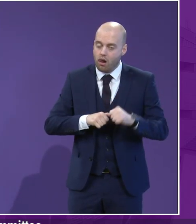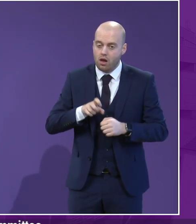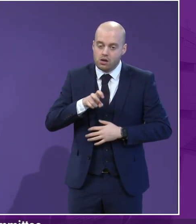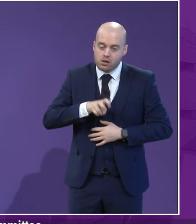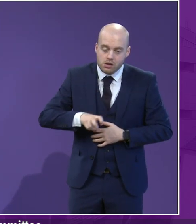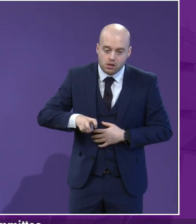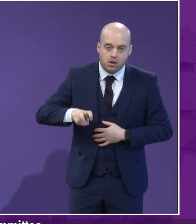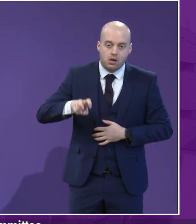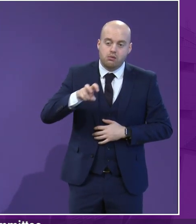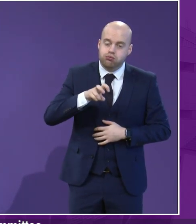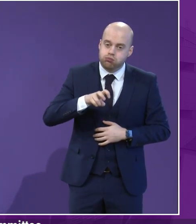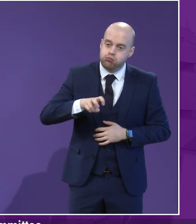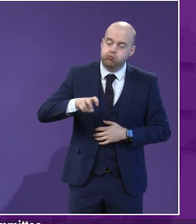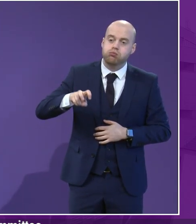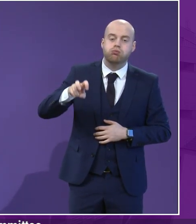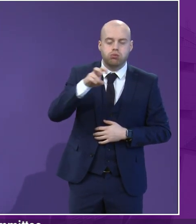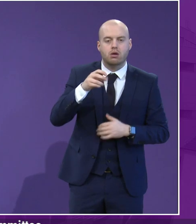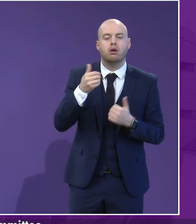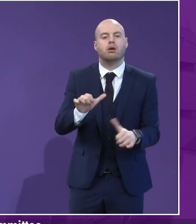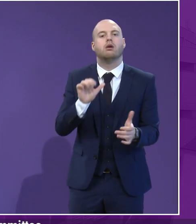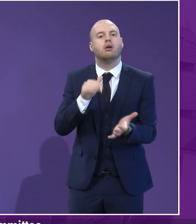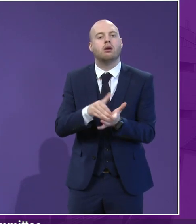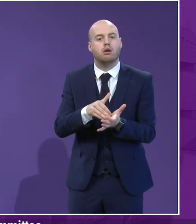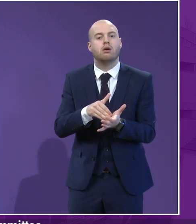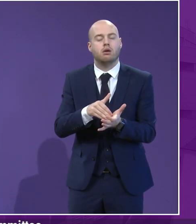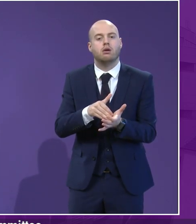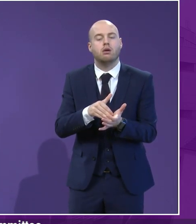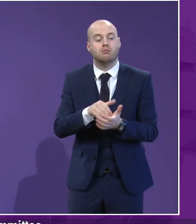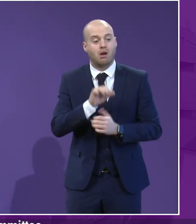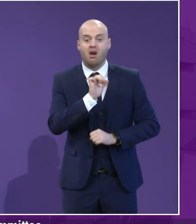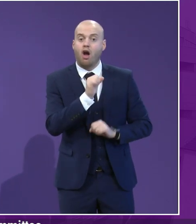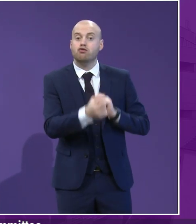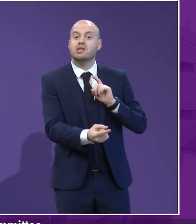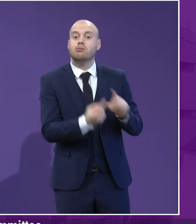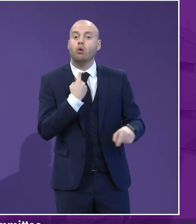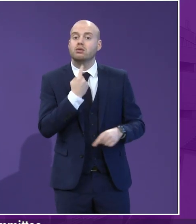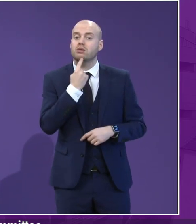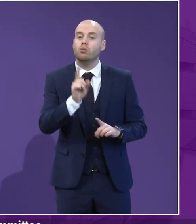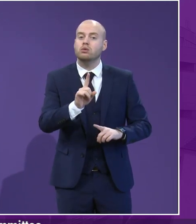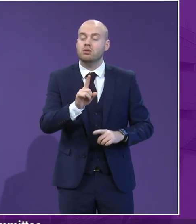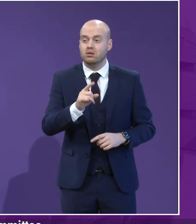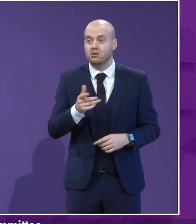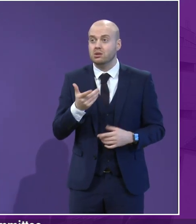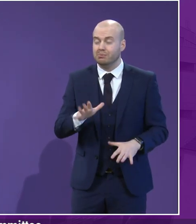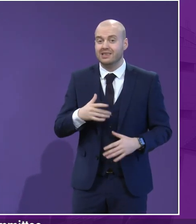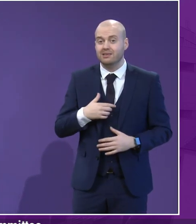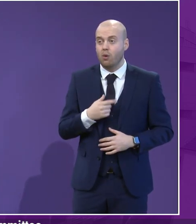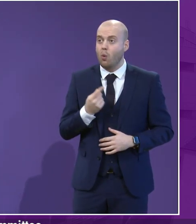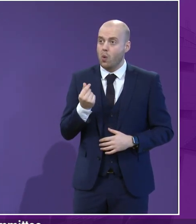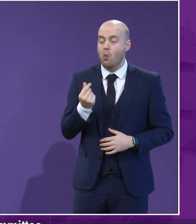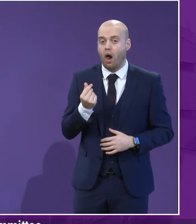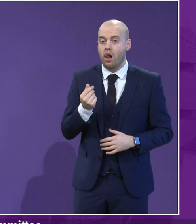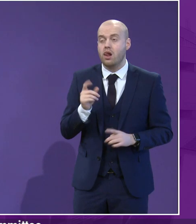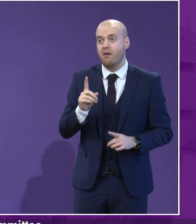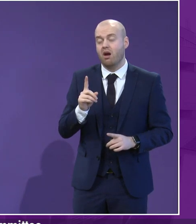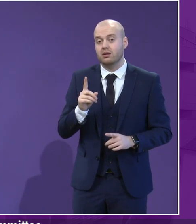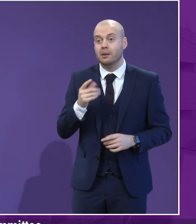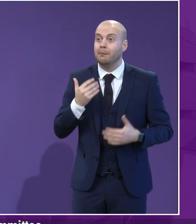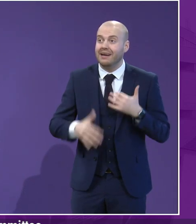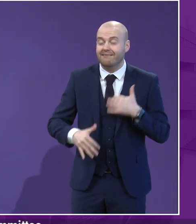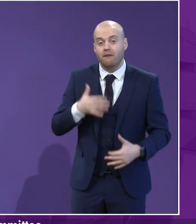One day she came to see me. I didn't know she was coming. I was in a garret up on the fourth floor of a traditional university, and she'd struggled